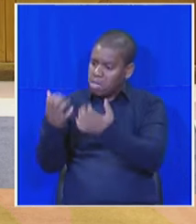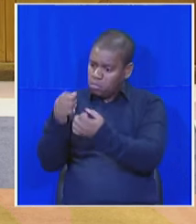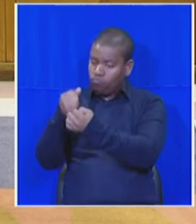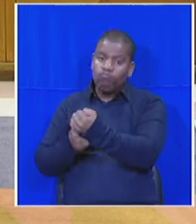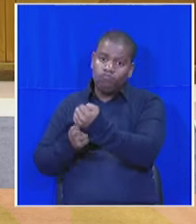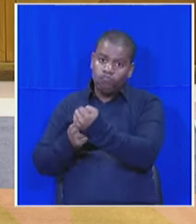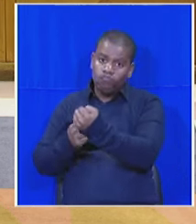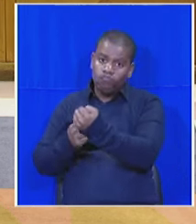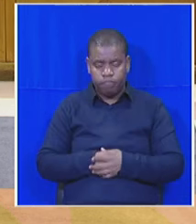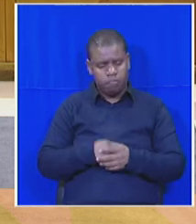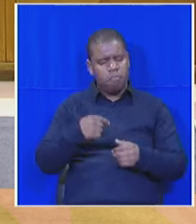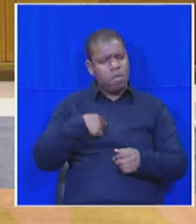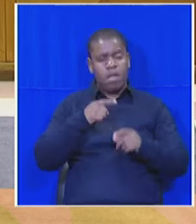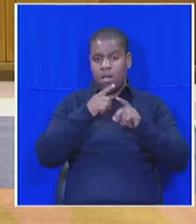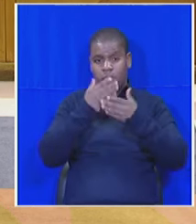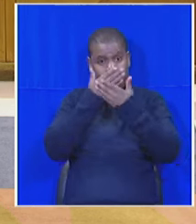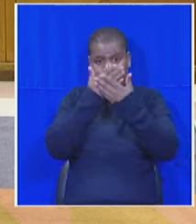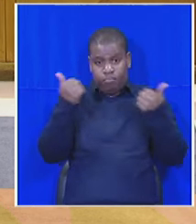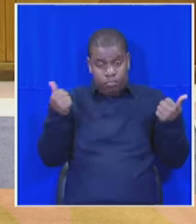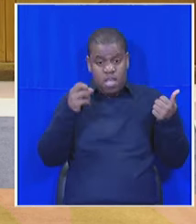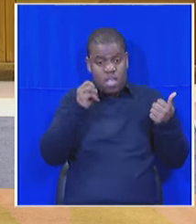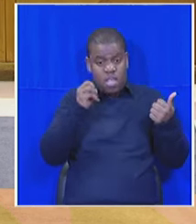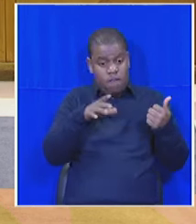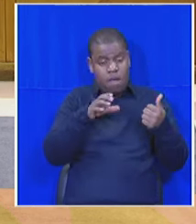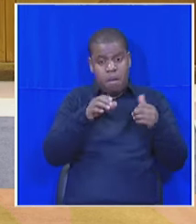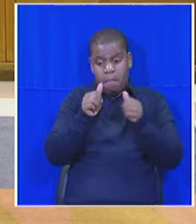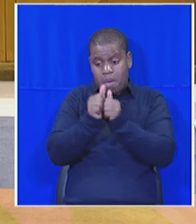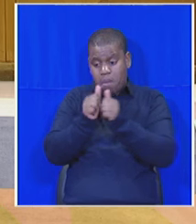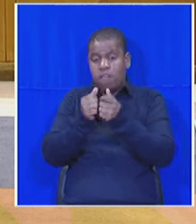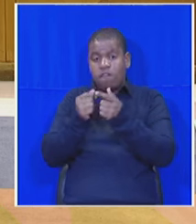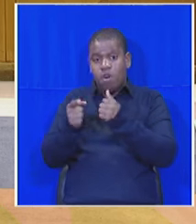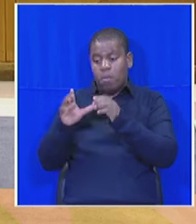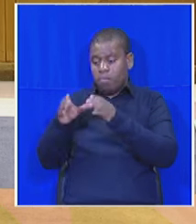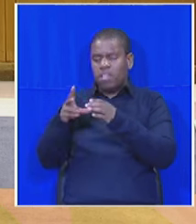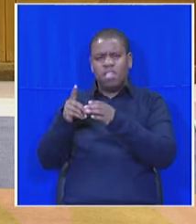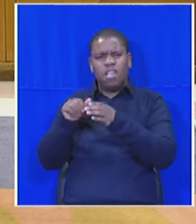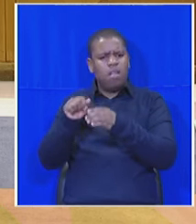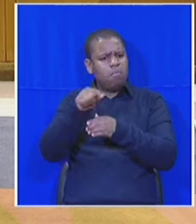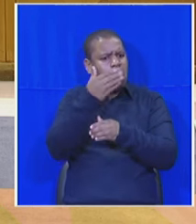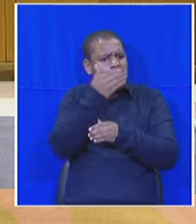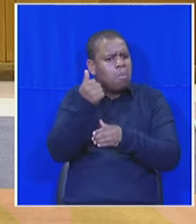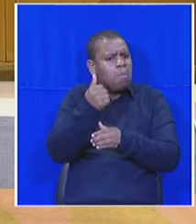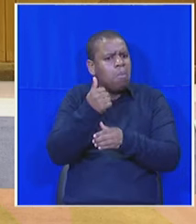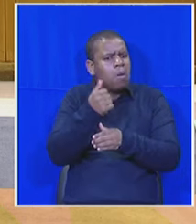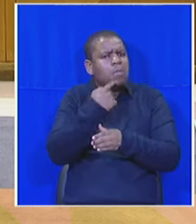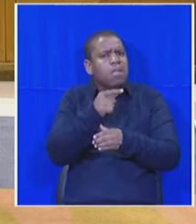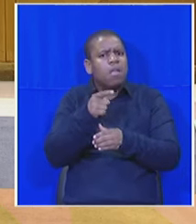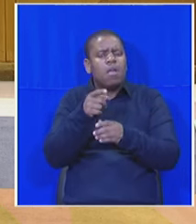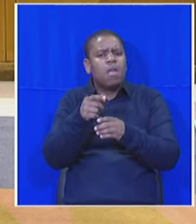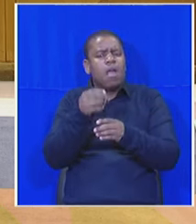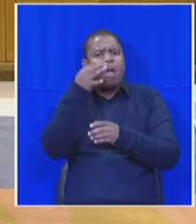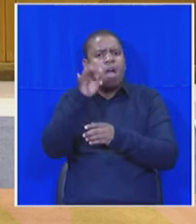Honourable Chairperson, I don't know when the colleague from the DA talks about propaganda what she's talking about, because the very